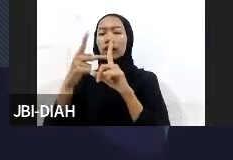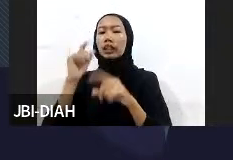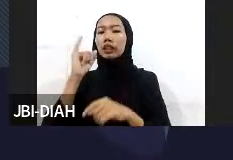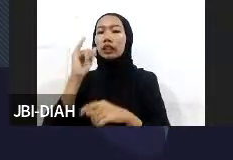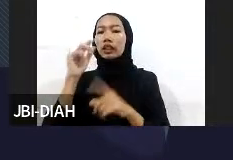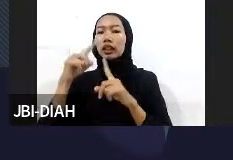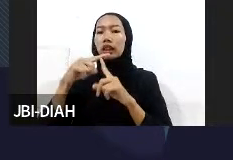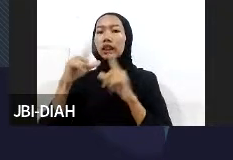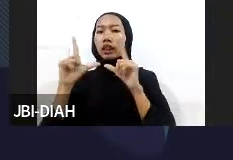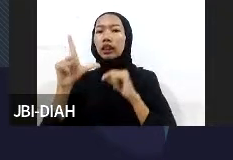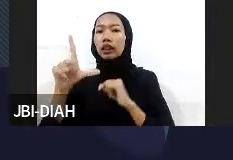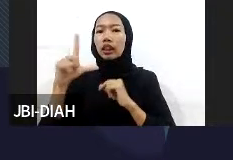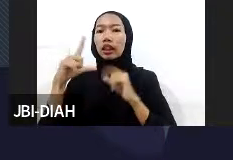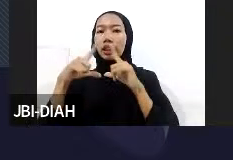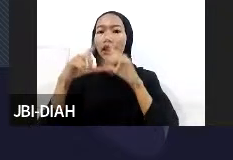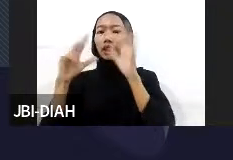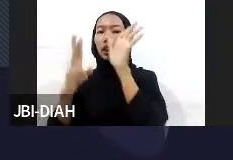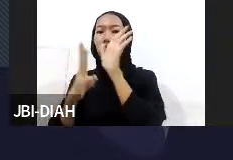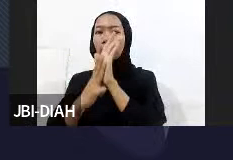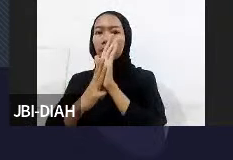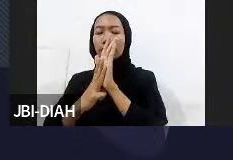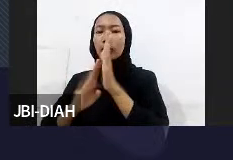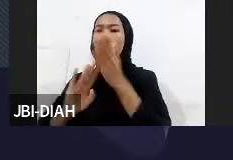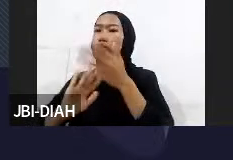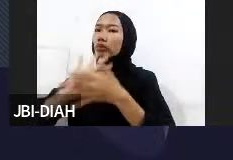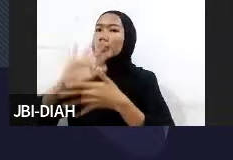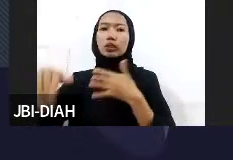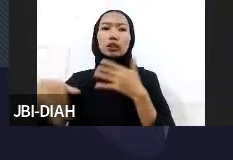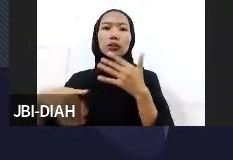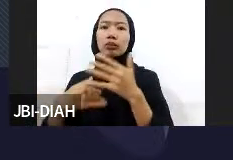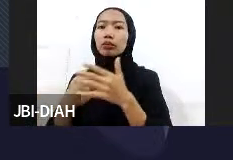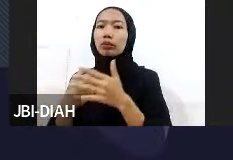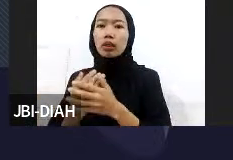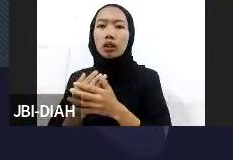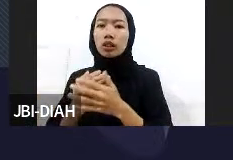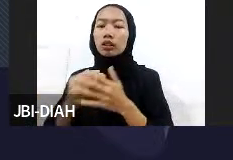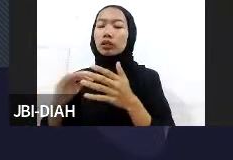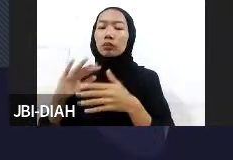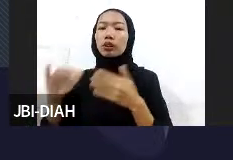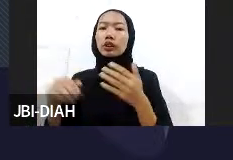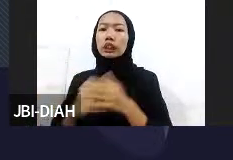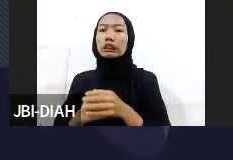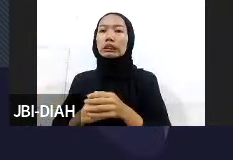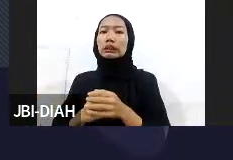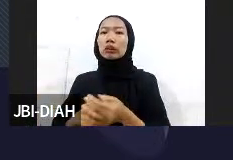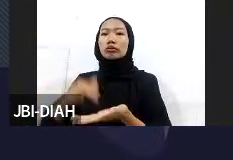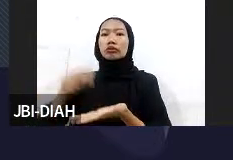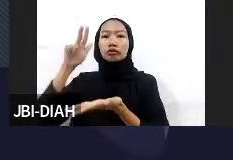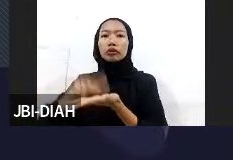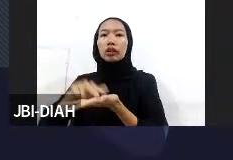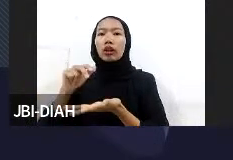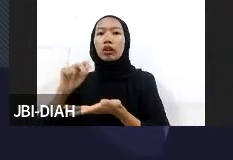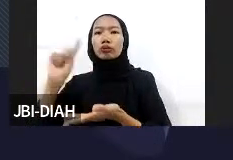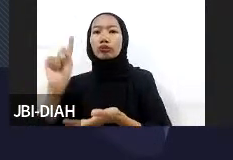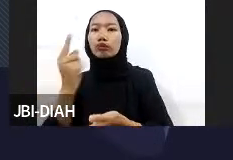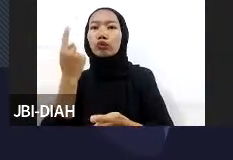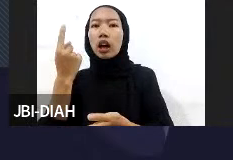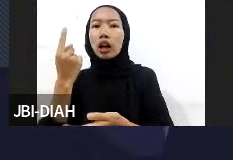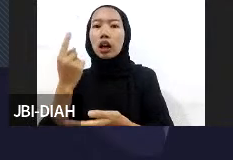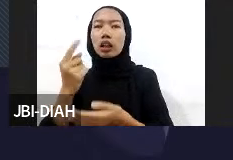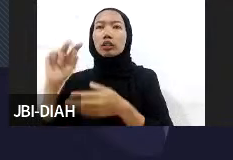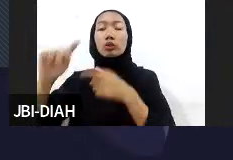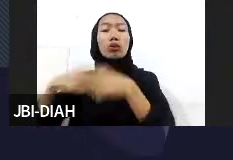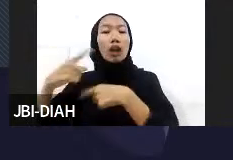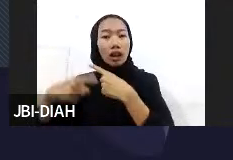slide, I'll leave it with you. I'm sure Anthony can make it available to people